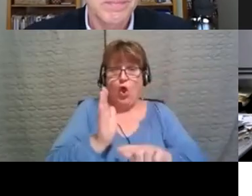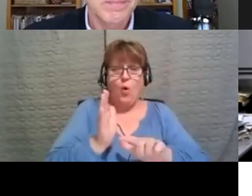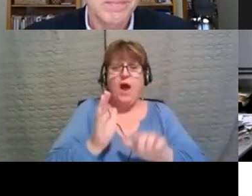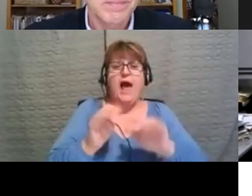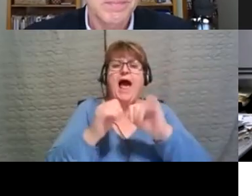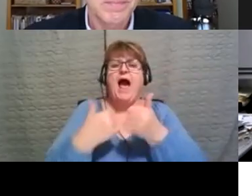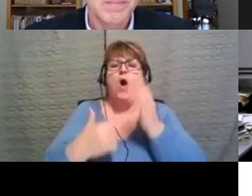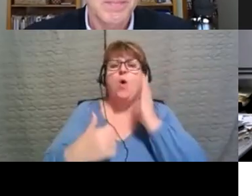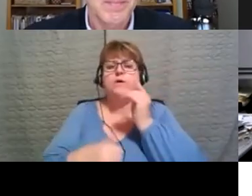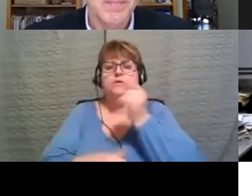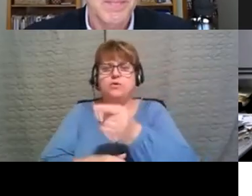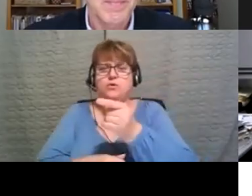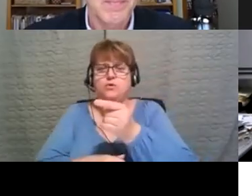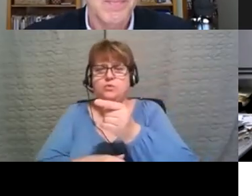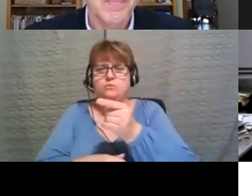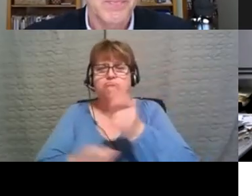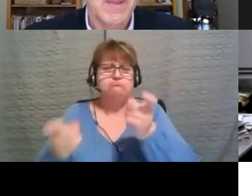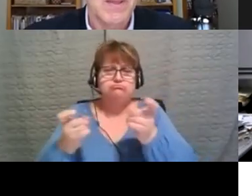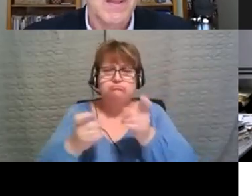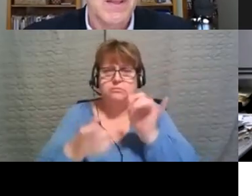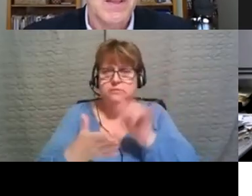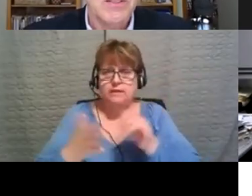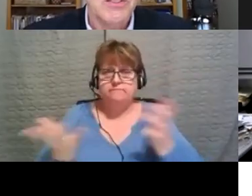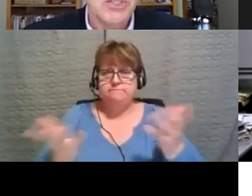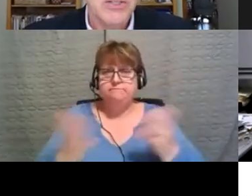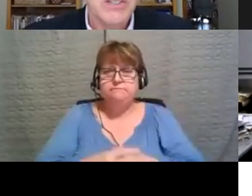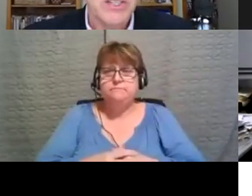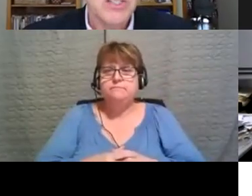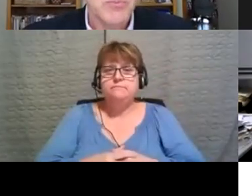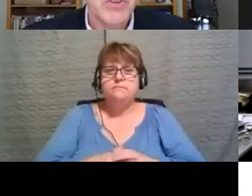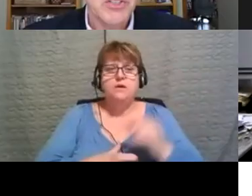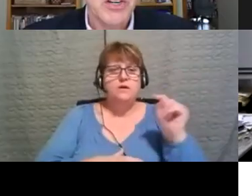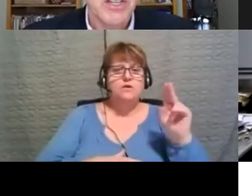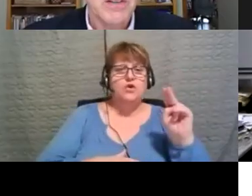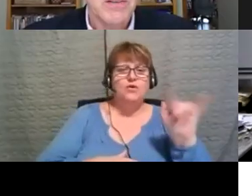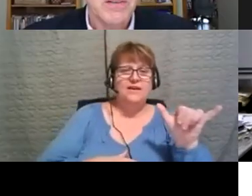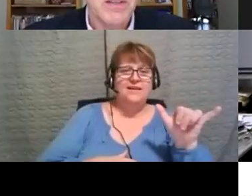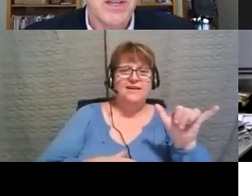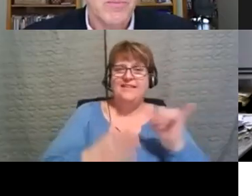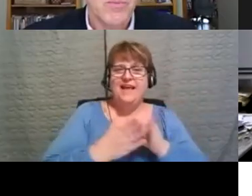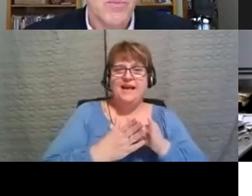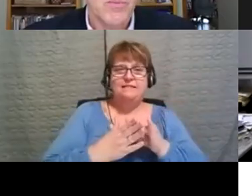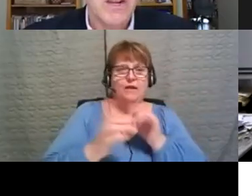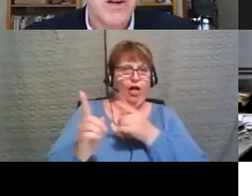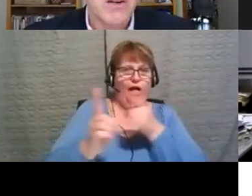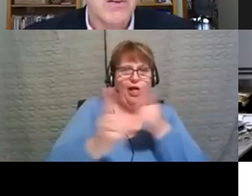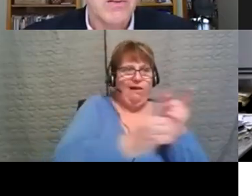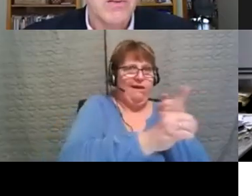How will you deal with that? So Tony, it's a moving target.